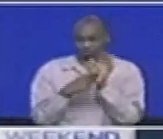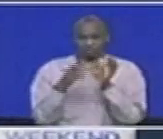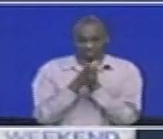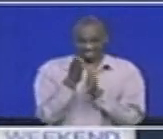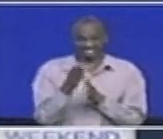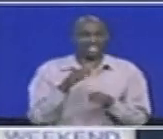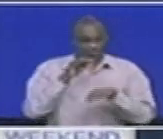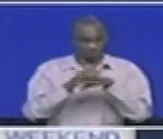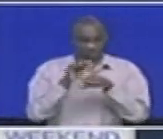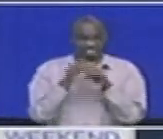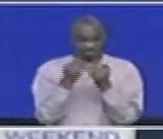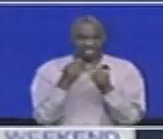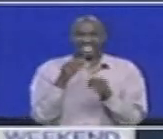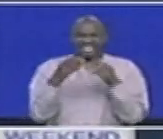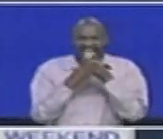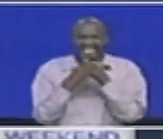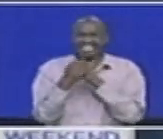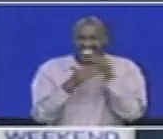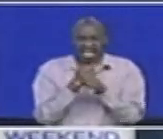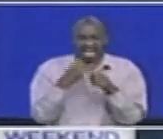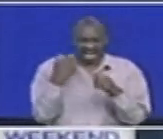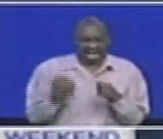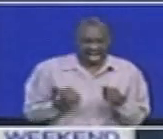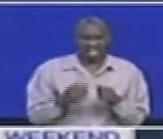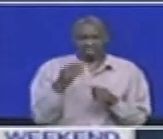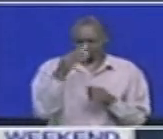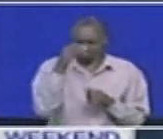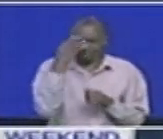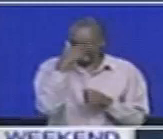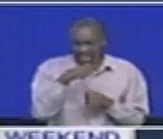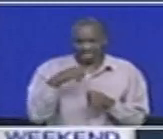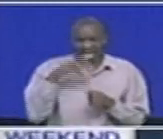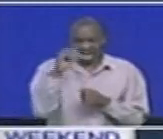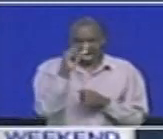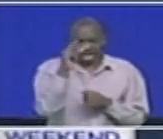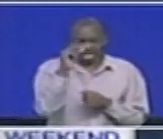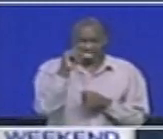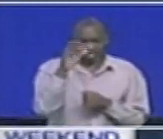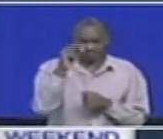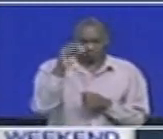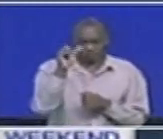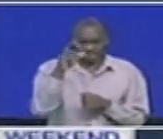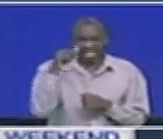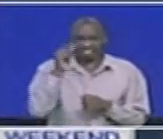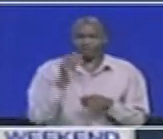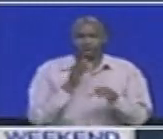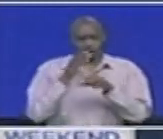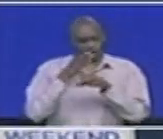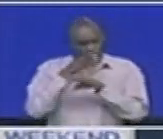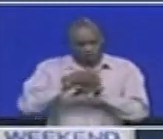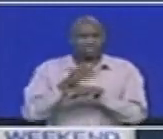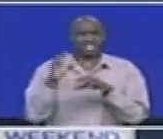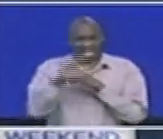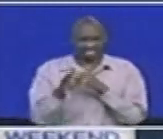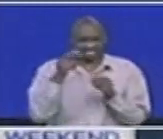On a rather good note, now a 9-year-old blind girl in the US state of California has become one of the best cross-country runners in her grade. Her